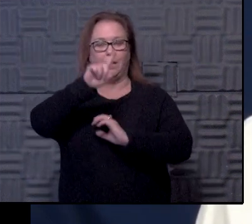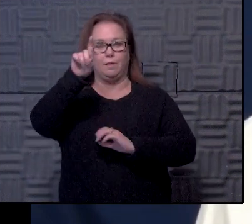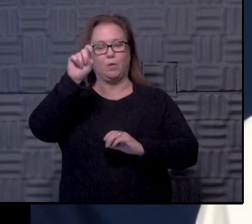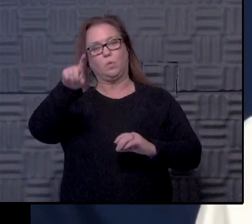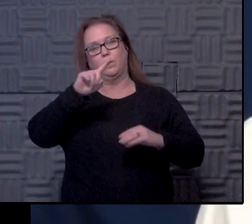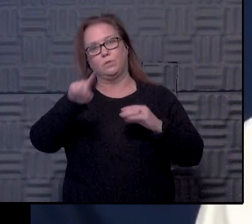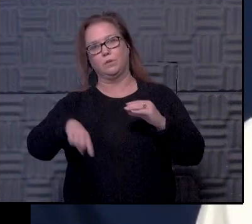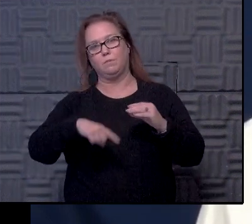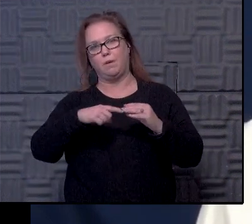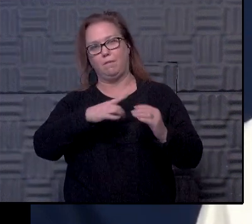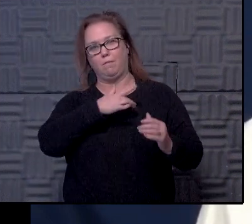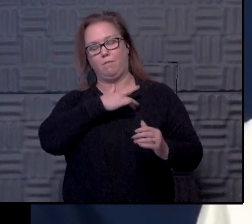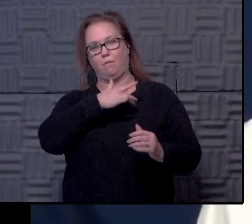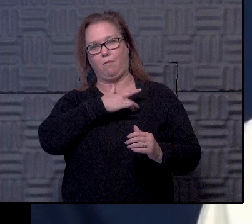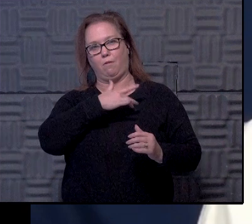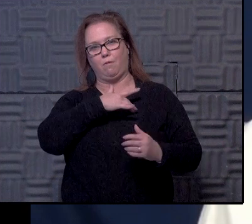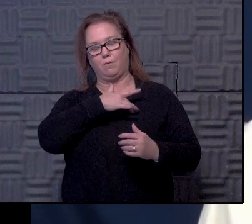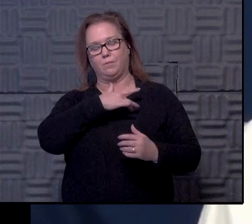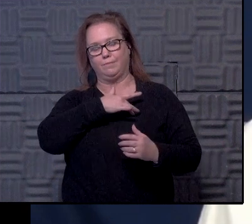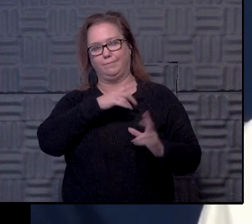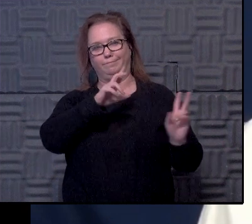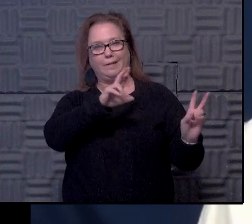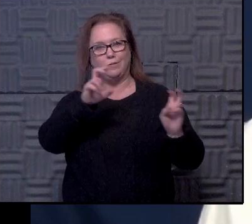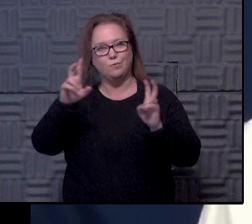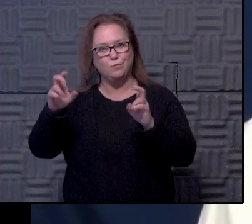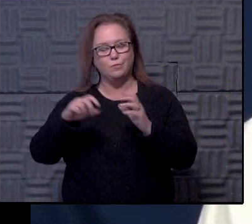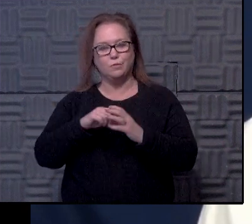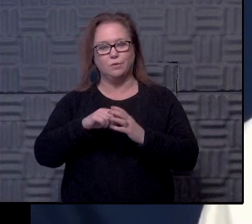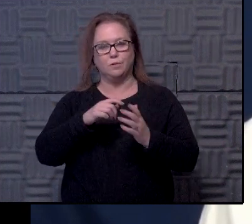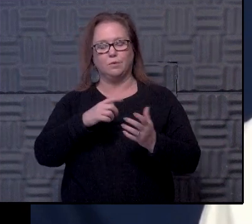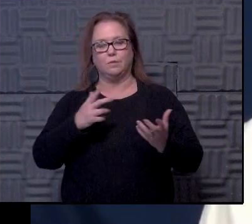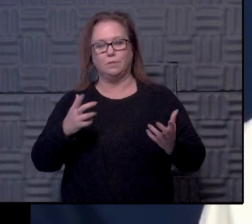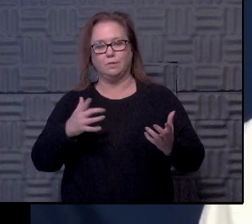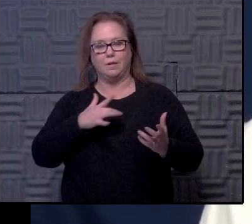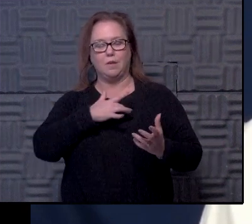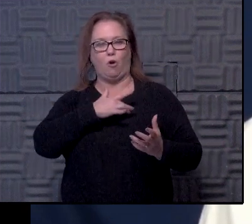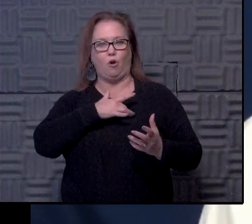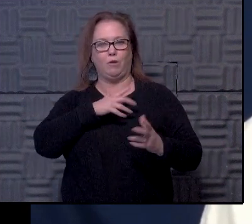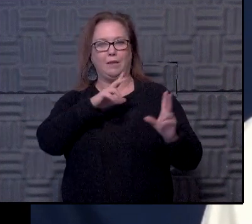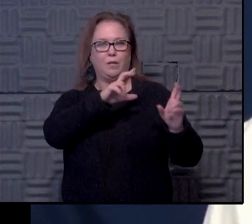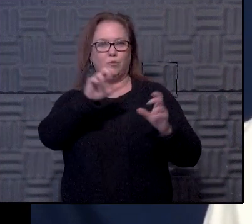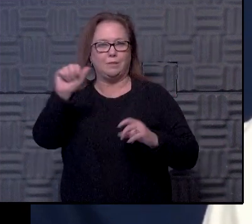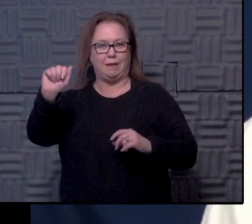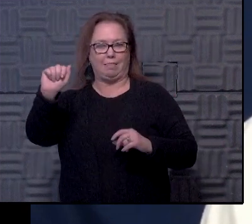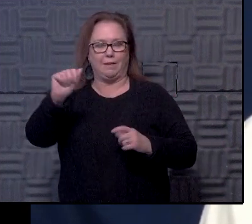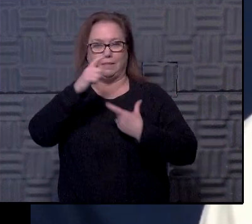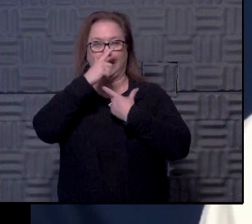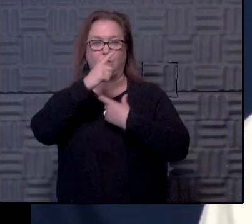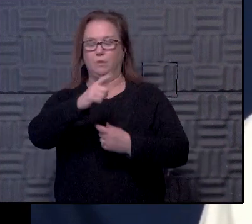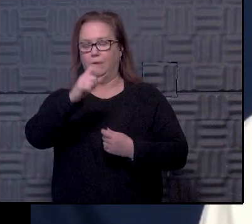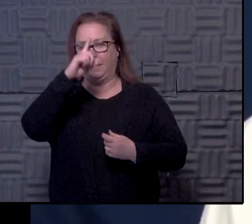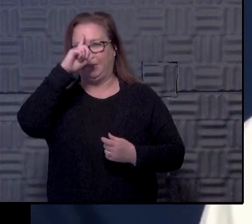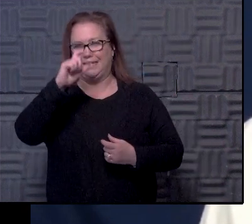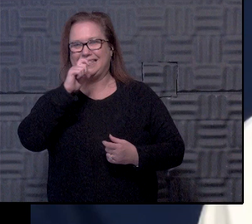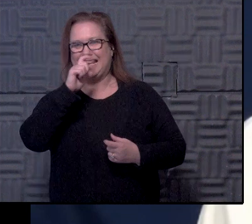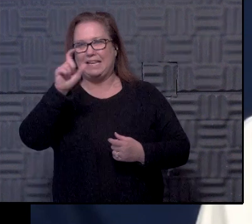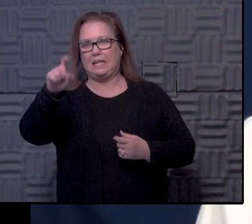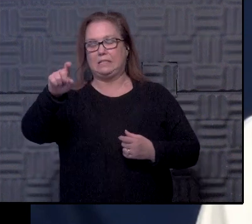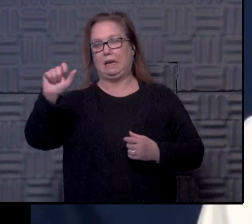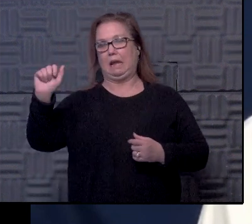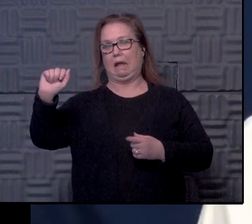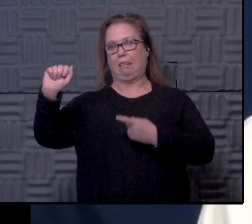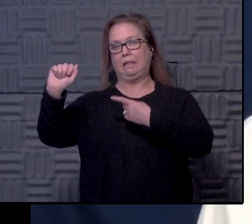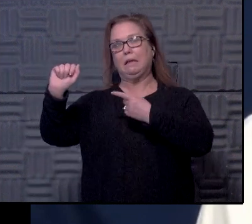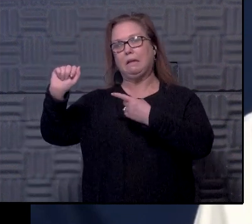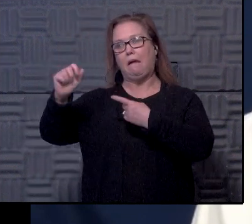about heart involvement and heart involvement in athletes, I think, is interesting because it's not necessarily that athletes